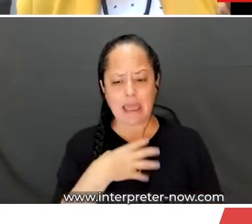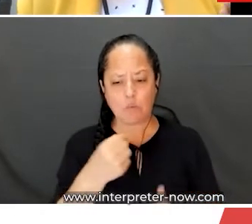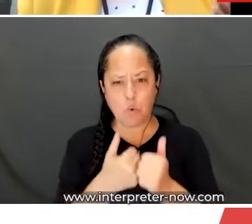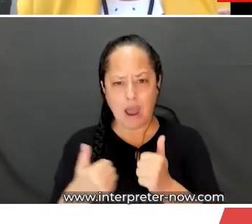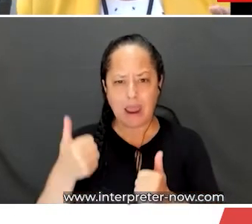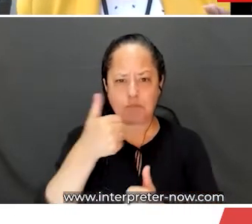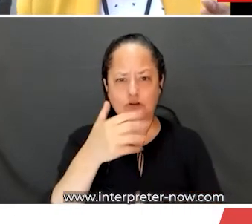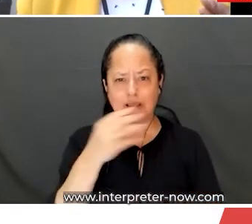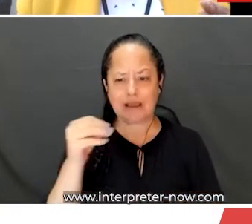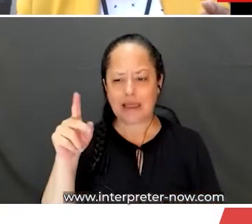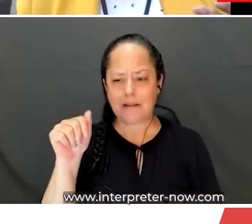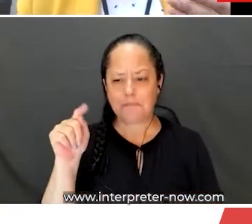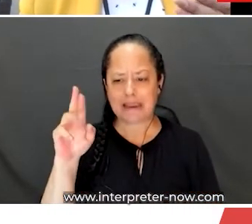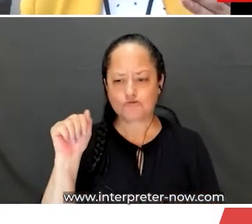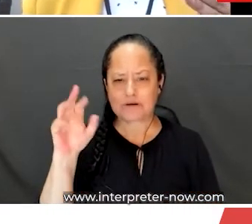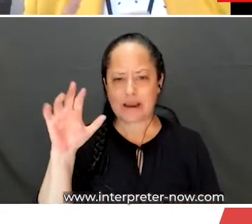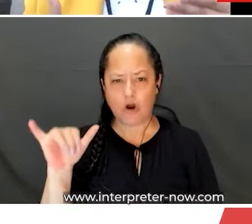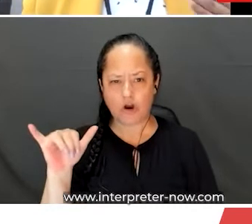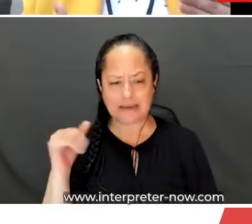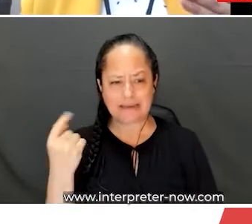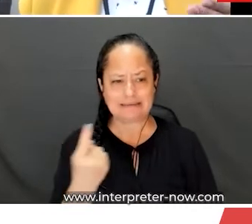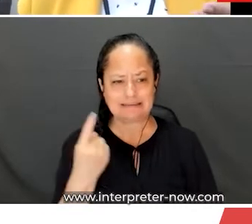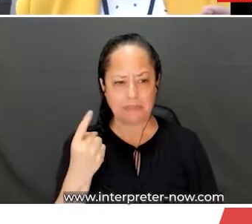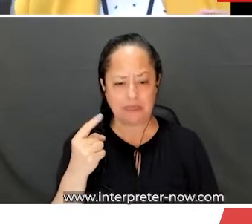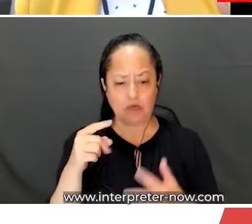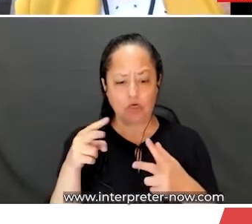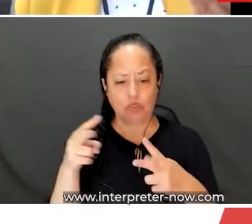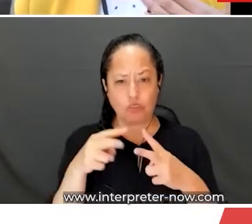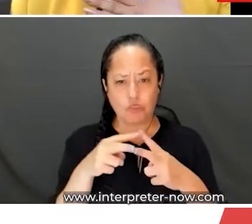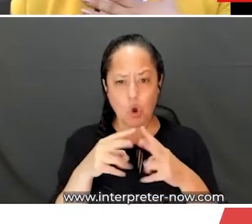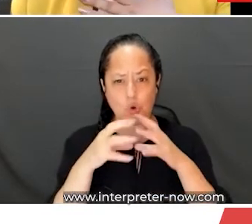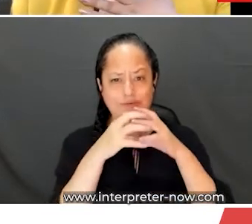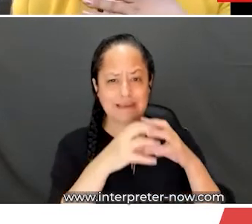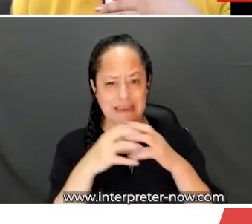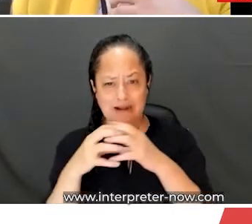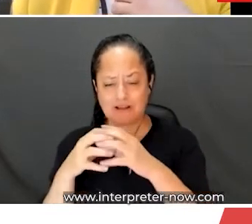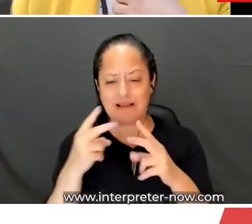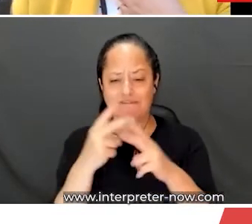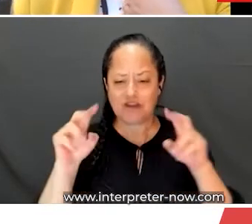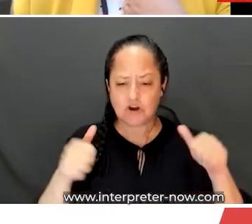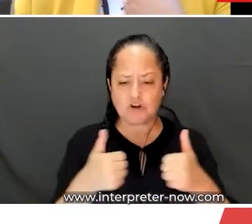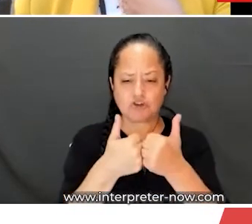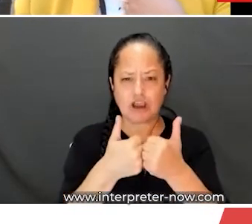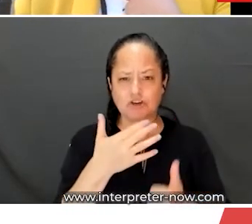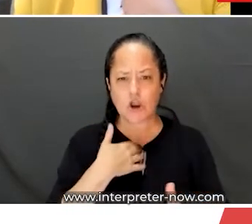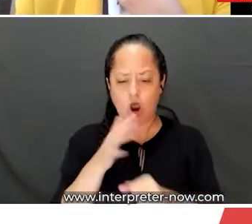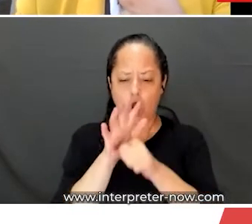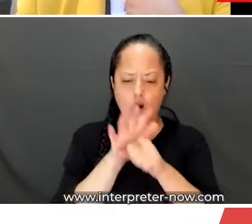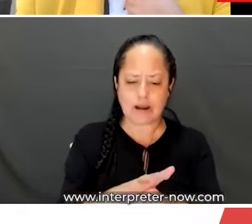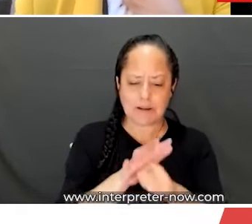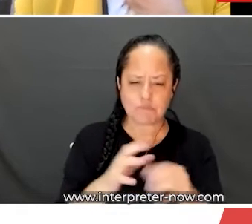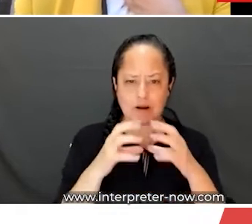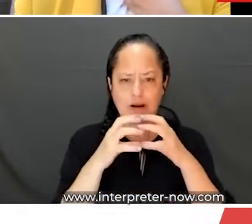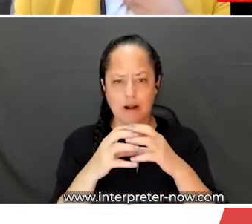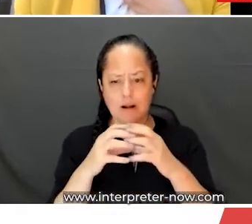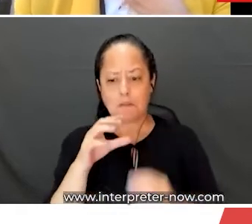well as patriarchy, is something that those intersections are very challenging to both our oppressive intersections of being